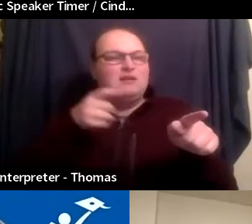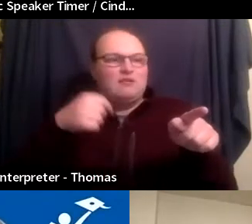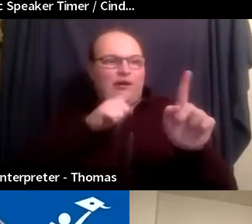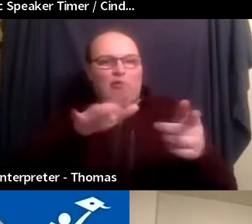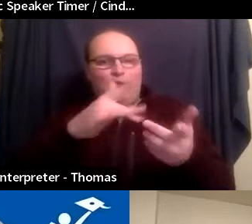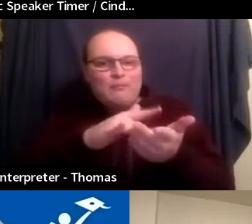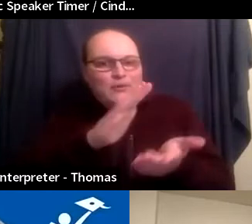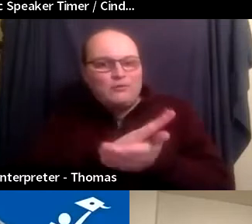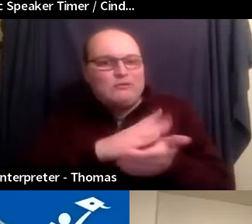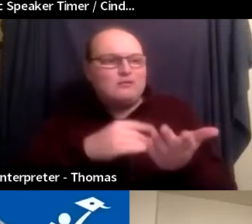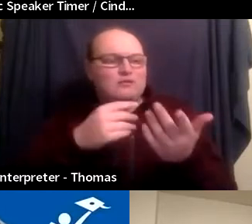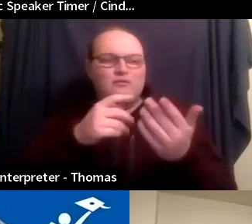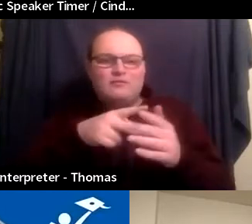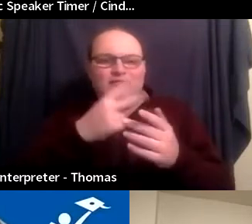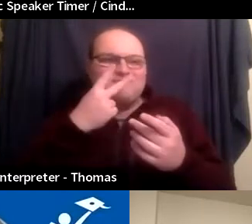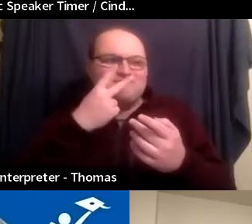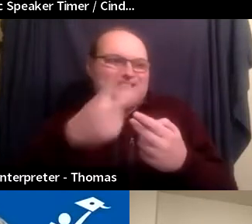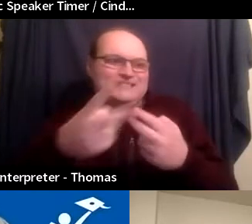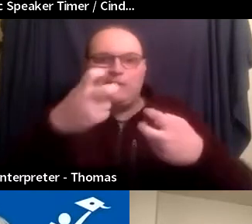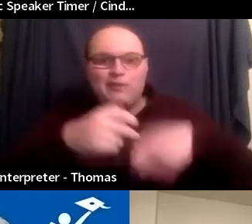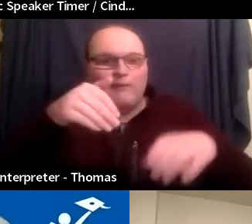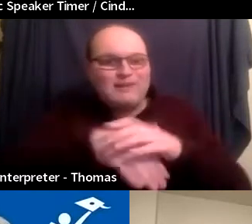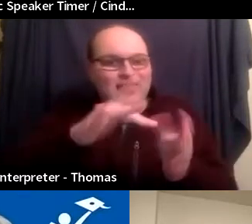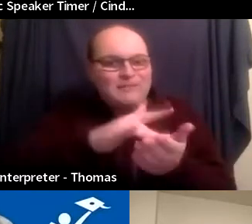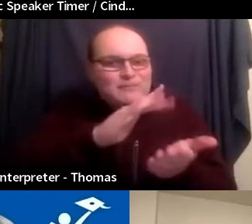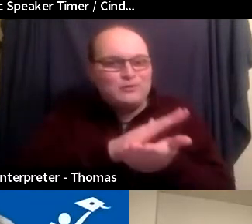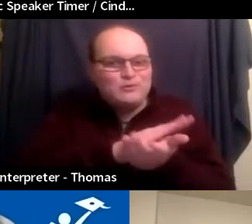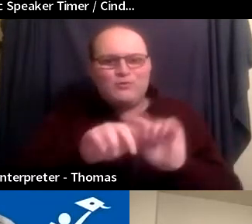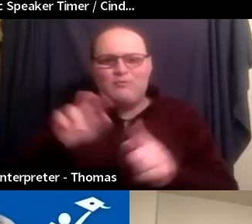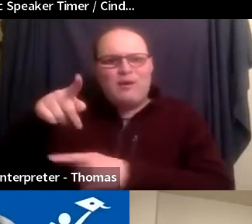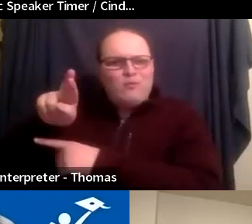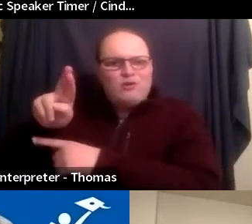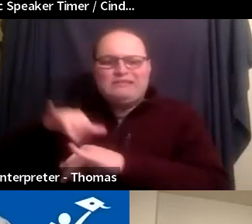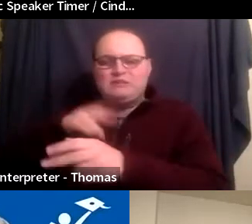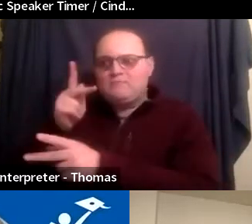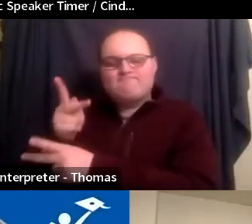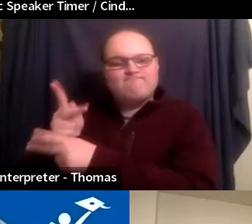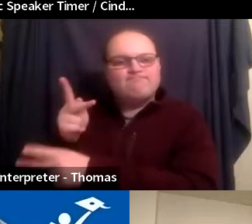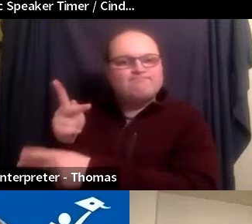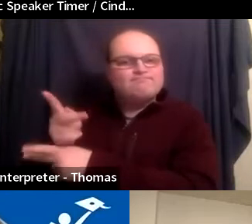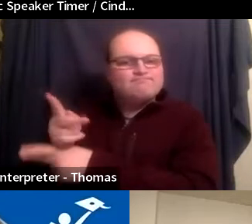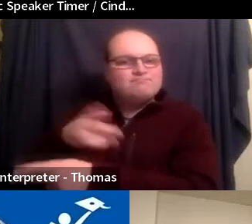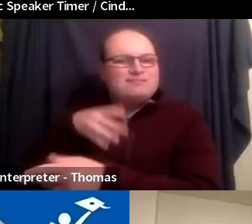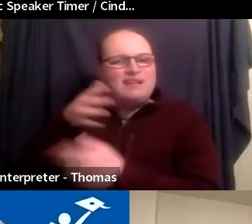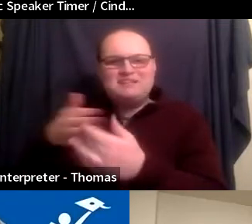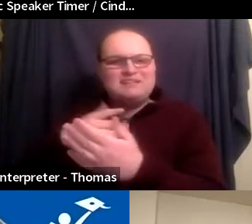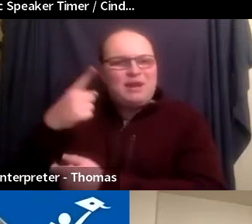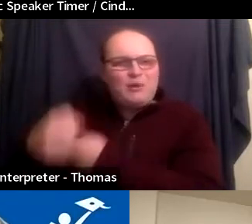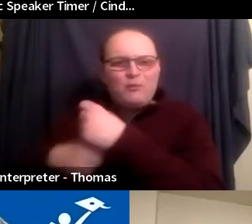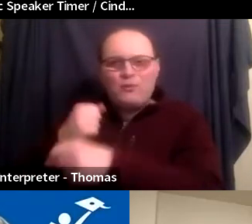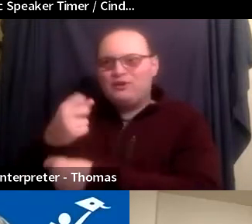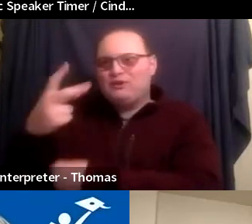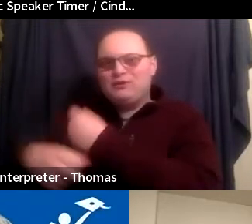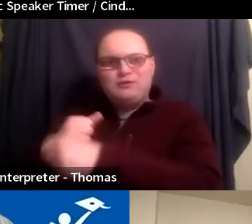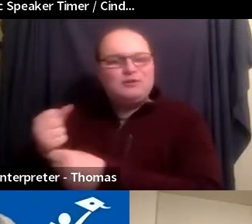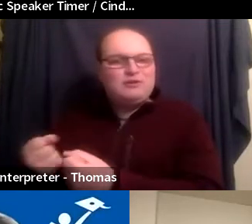We find droughts everywhere. But in Pointer Ridge, it is well kept. You wouldn't even know it was 51 years old if I wasn't told it was